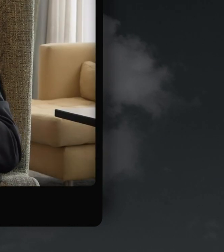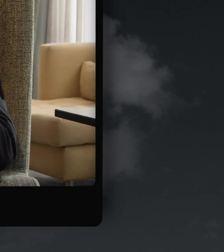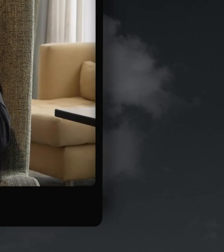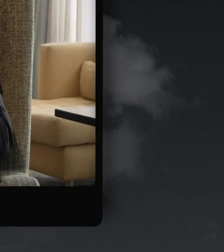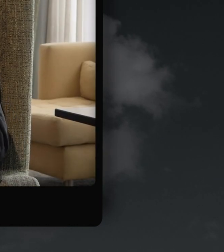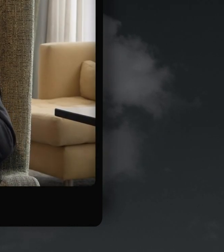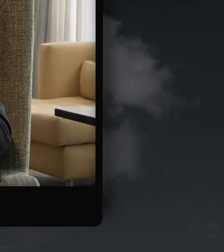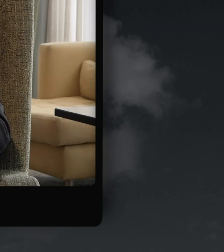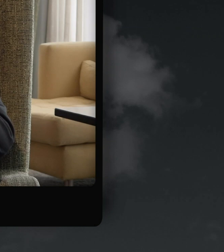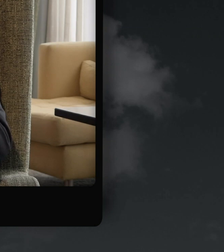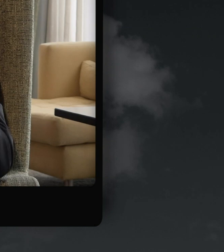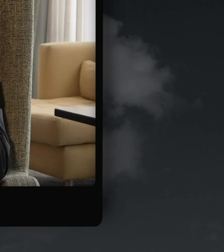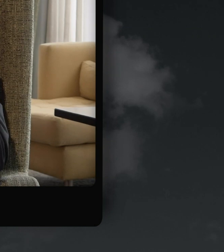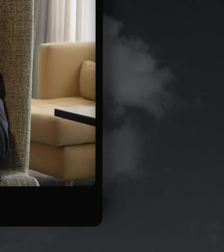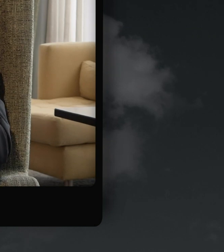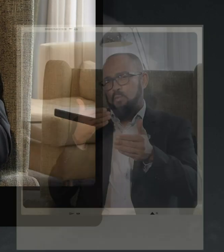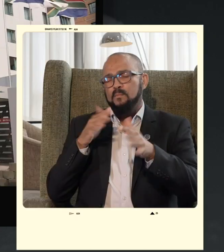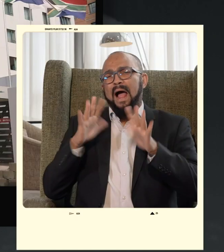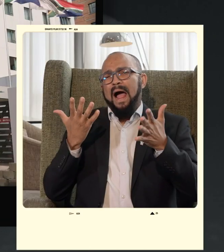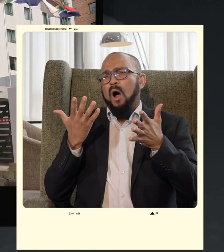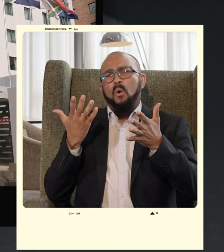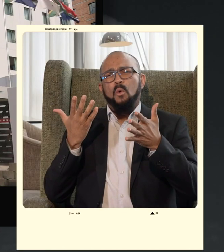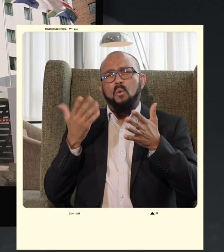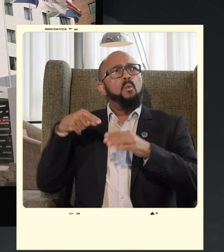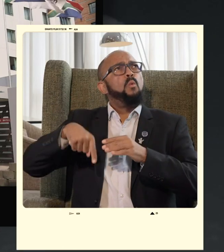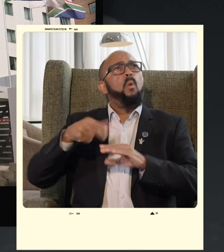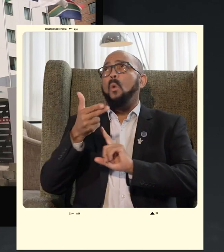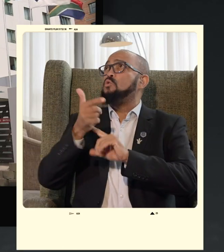Just allow me to give you some background of this hotel.